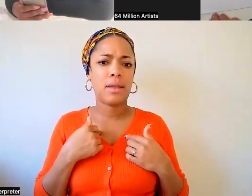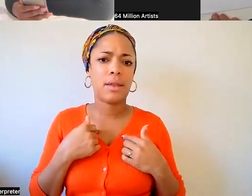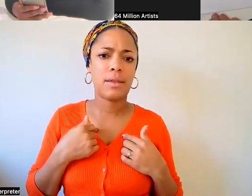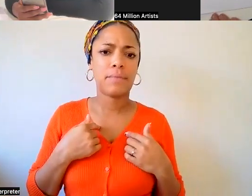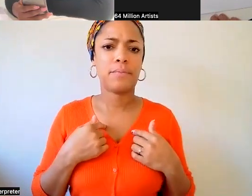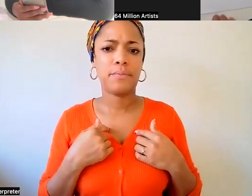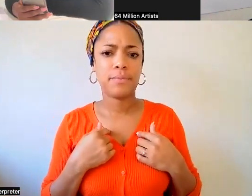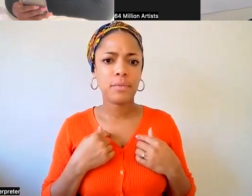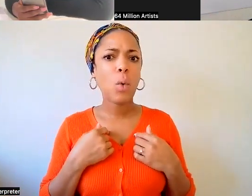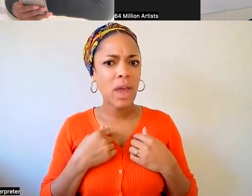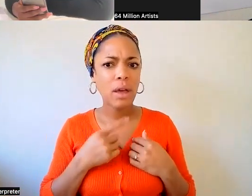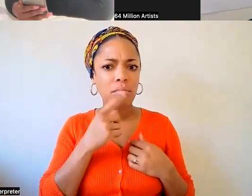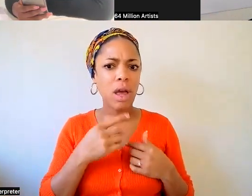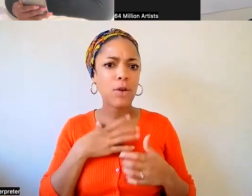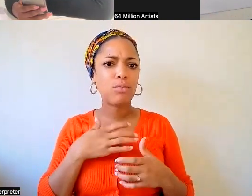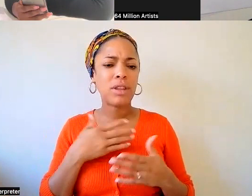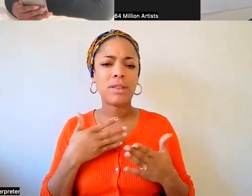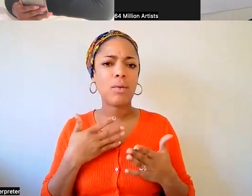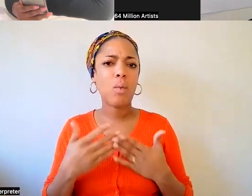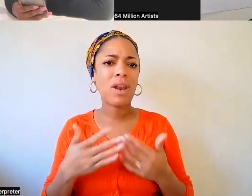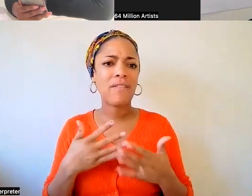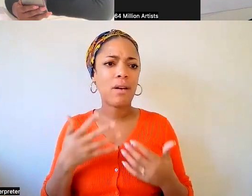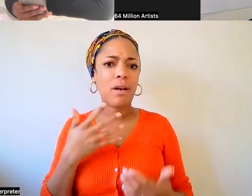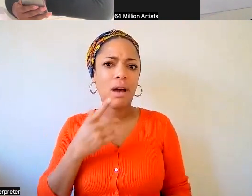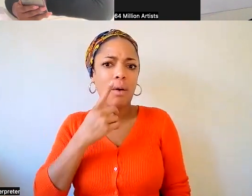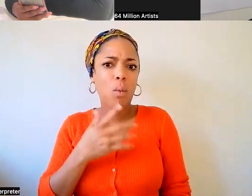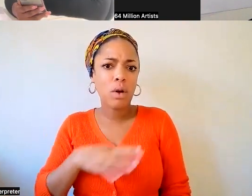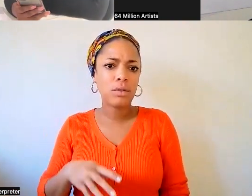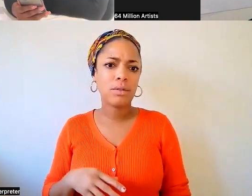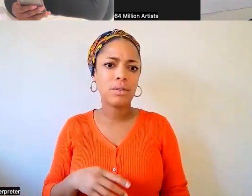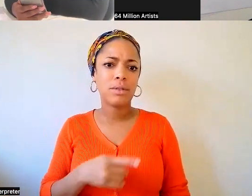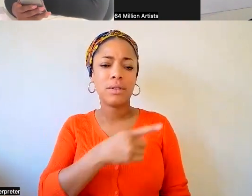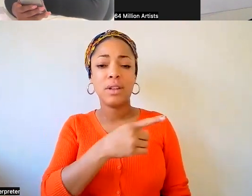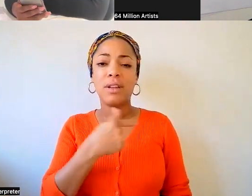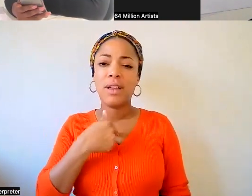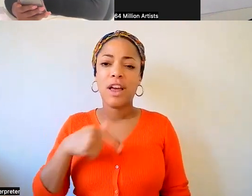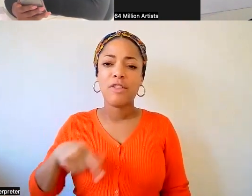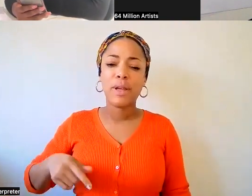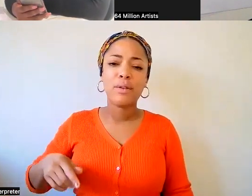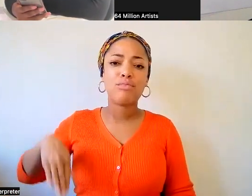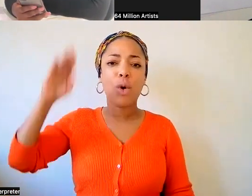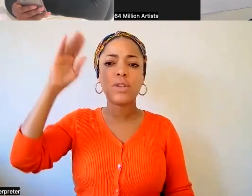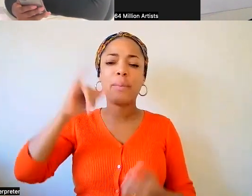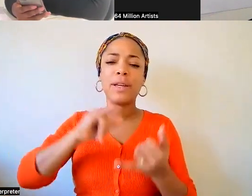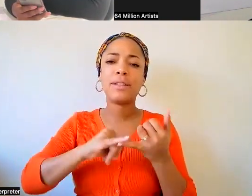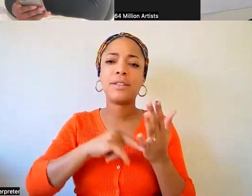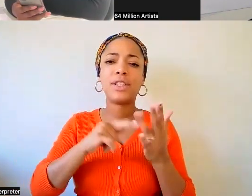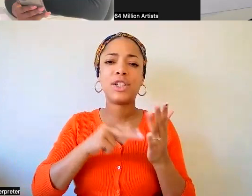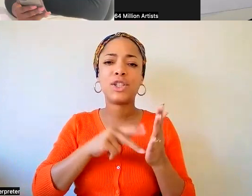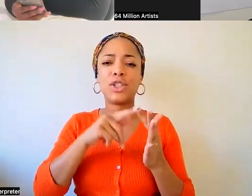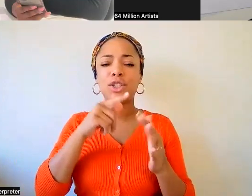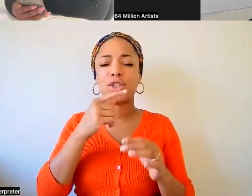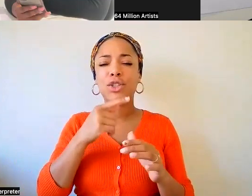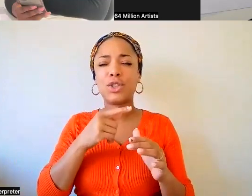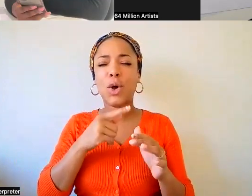I liked. Well, the thing was, you see, I was brought up in the Stone Age. And this is just at the very end of the Stone Age. And they took out a lovely